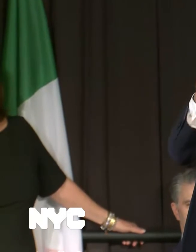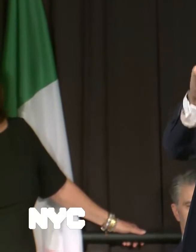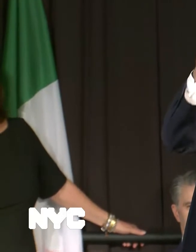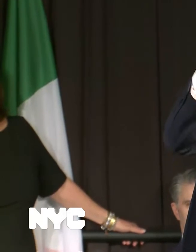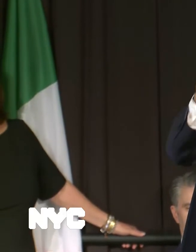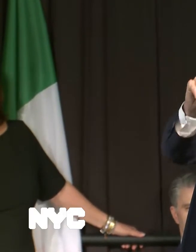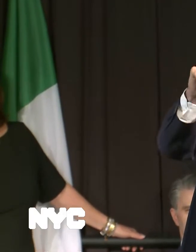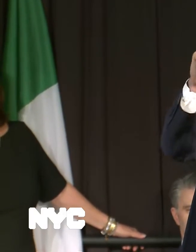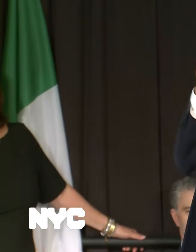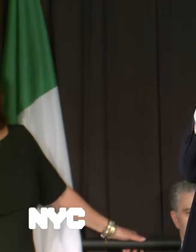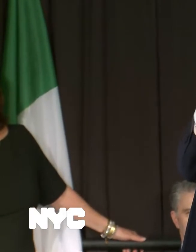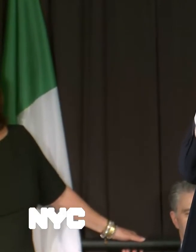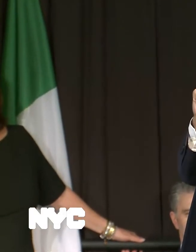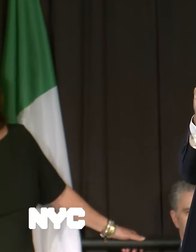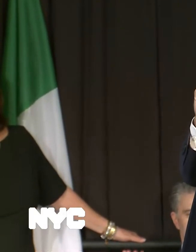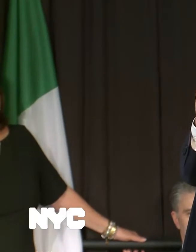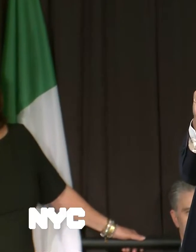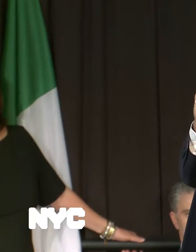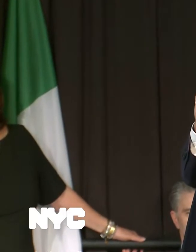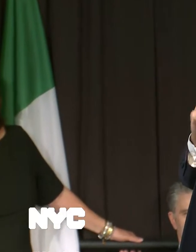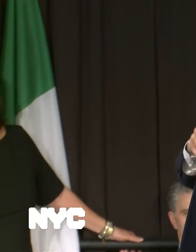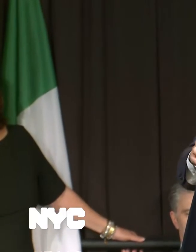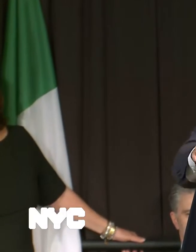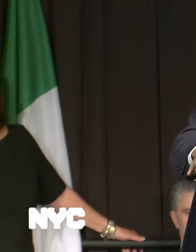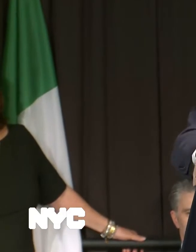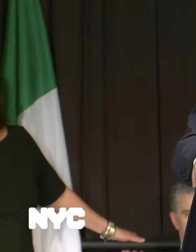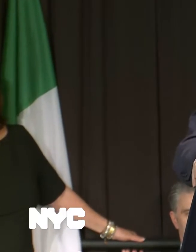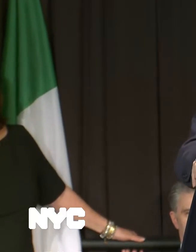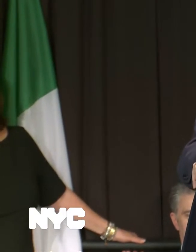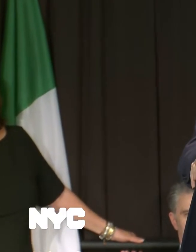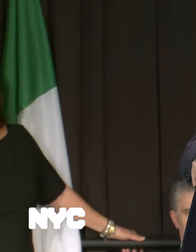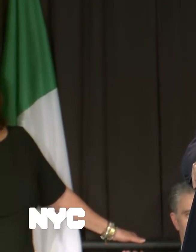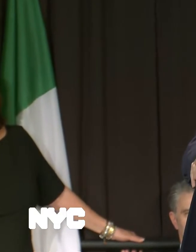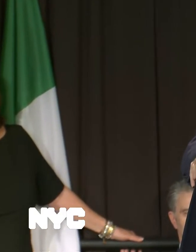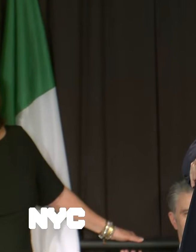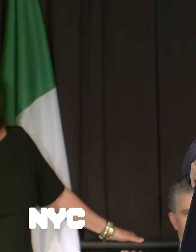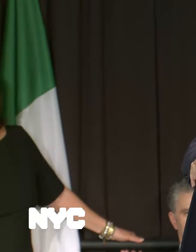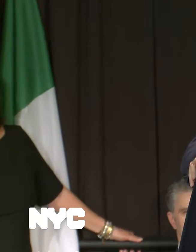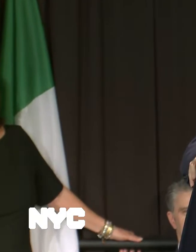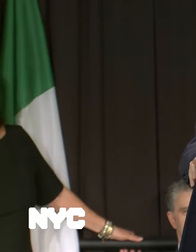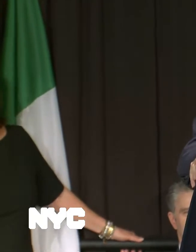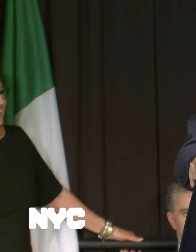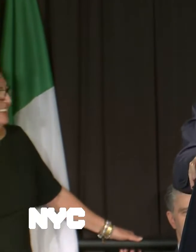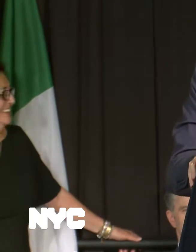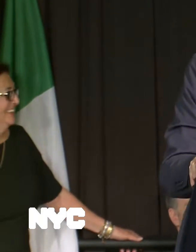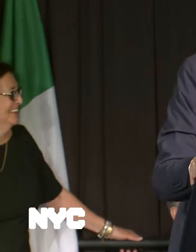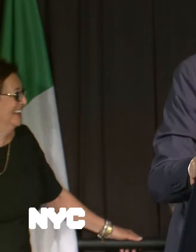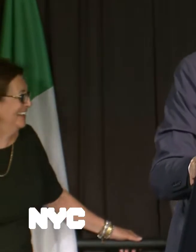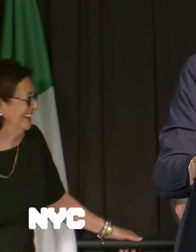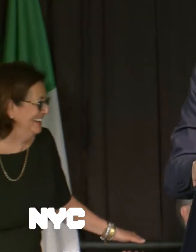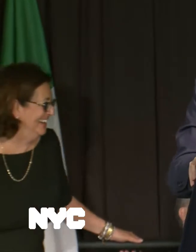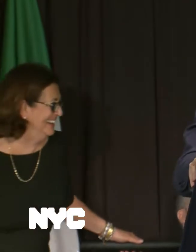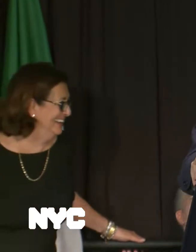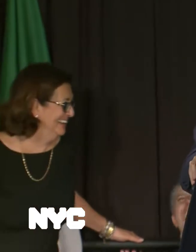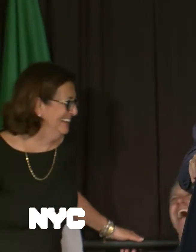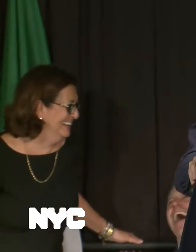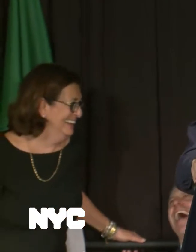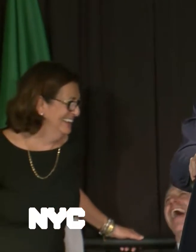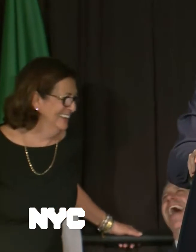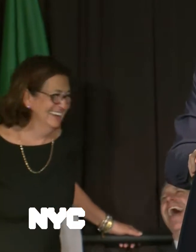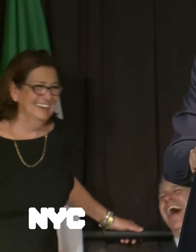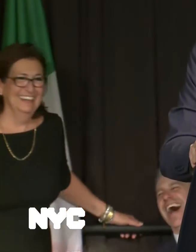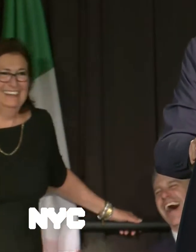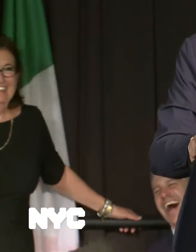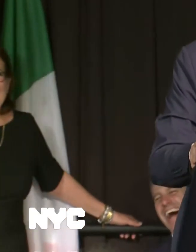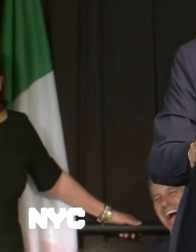going to say the names of the Italian Americans first, and then the other people who are celebrating with the Italian Americans. And I want